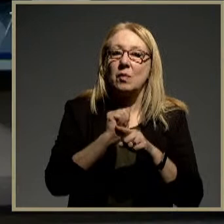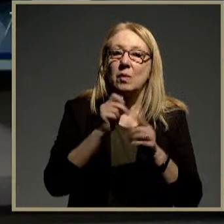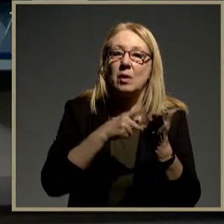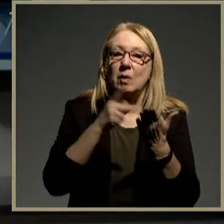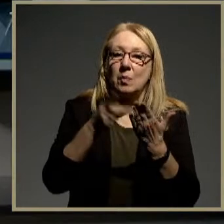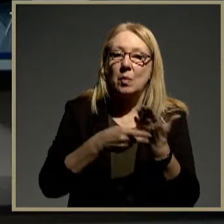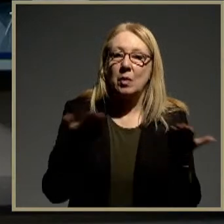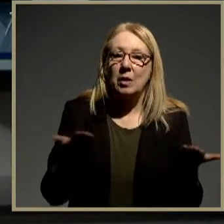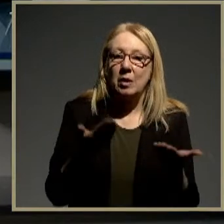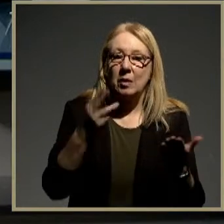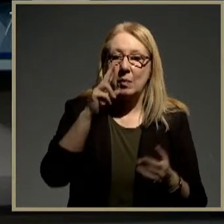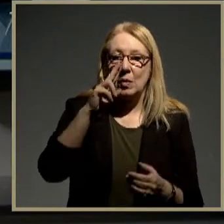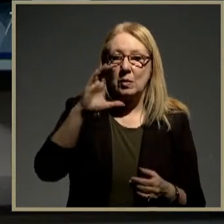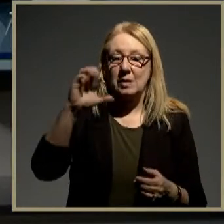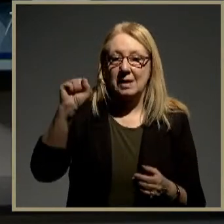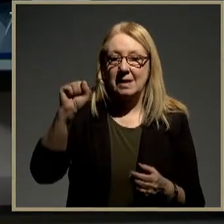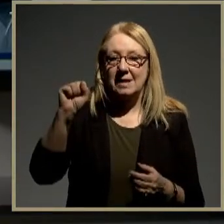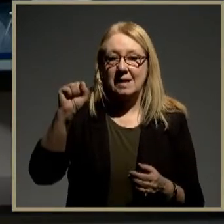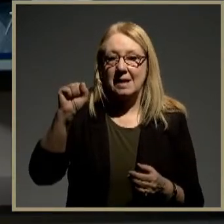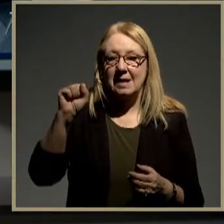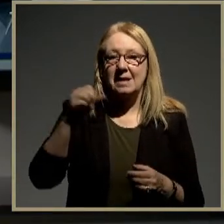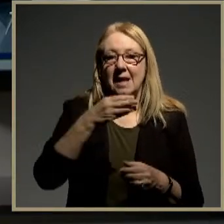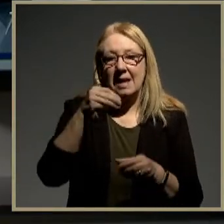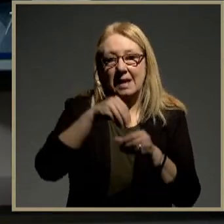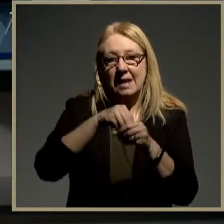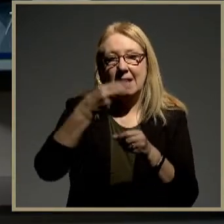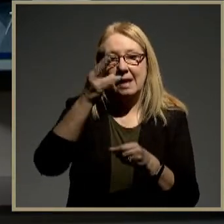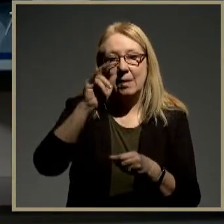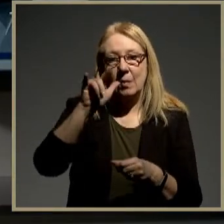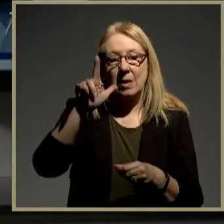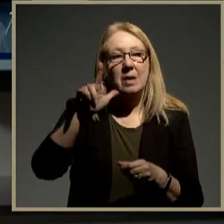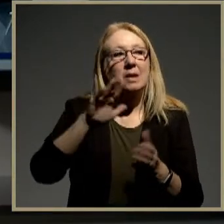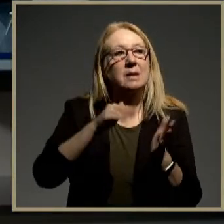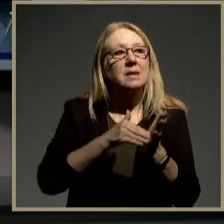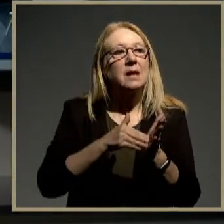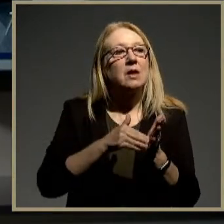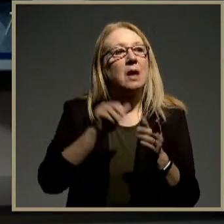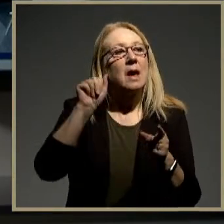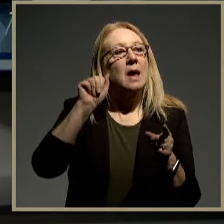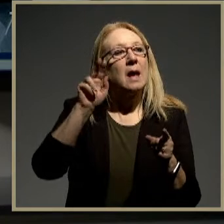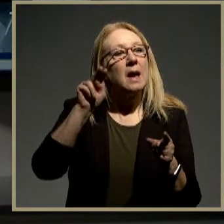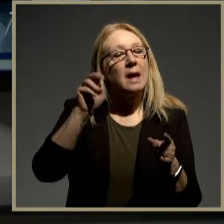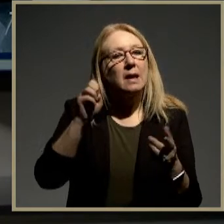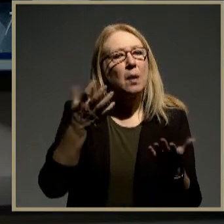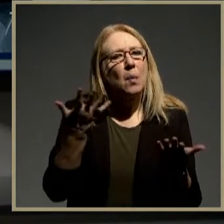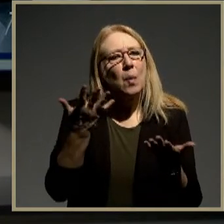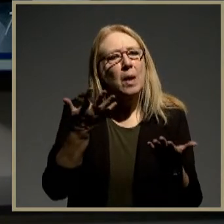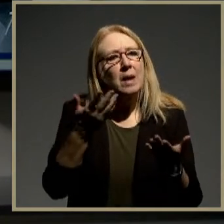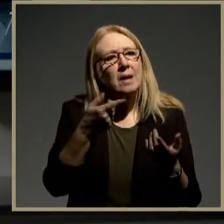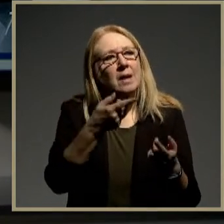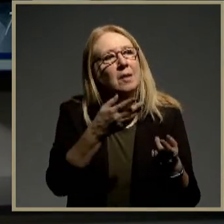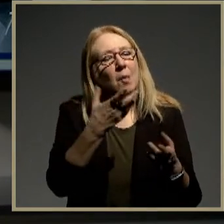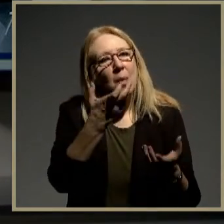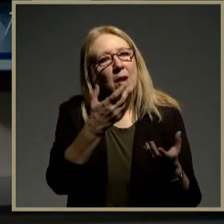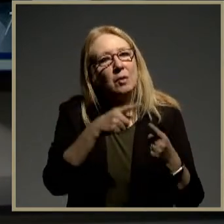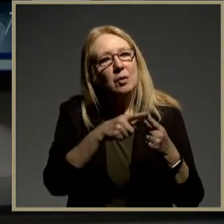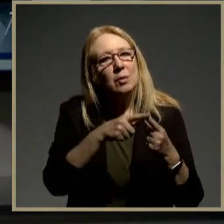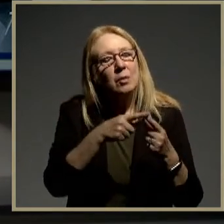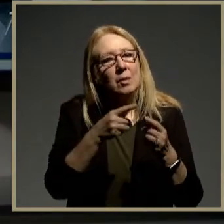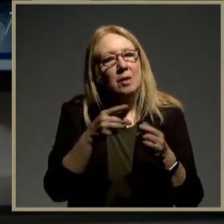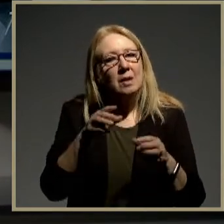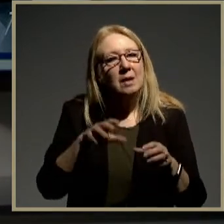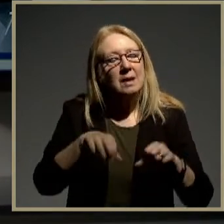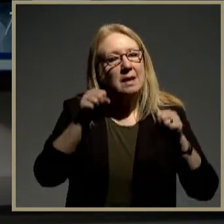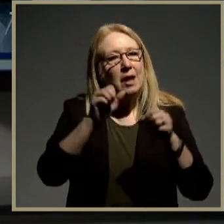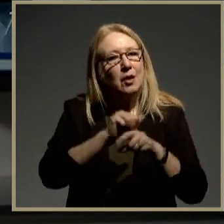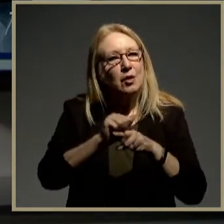program here at UCCS and at the Hybl Center. Annie, what brought you to seek performance training